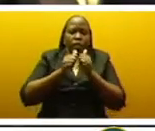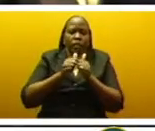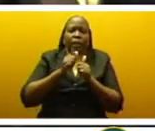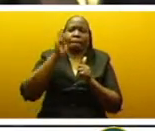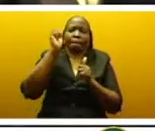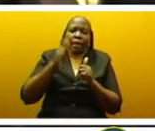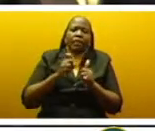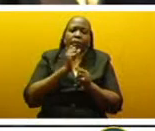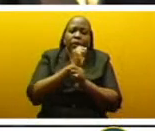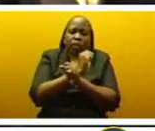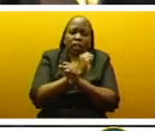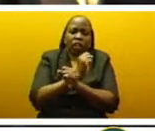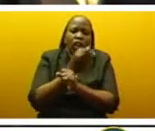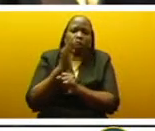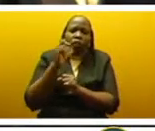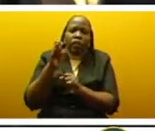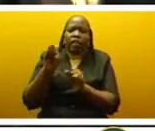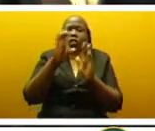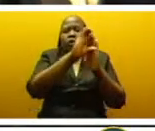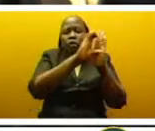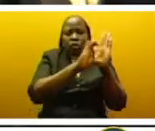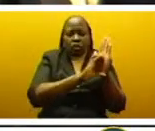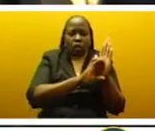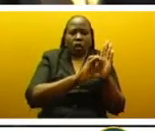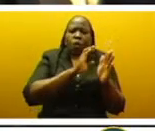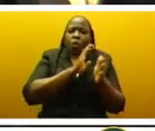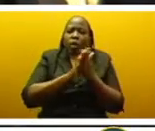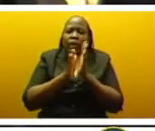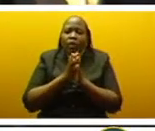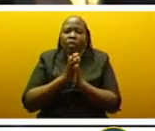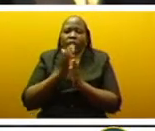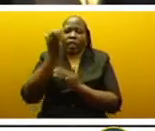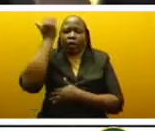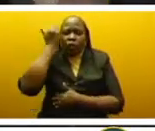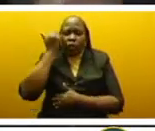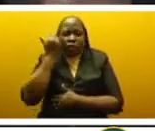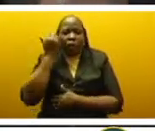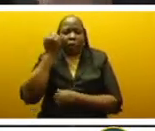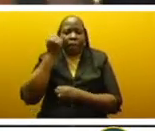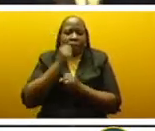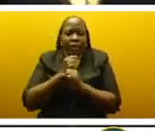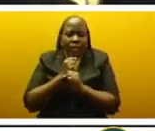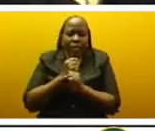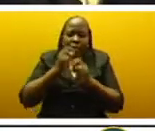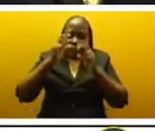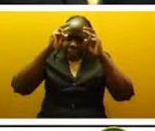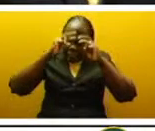of the Constitution, without the court making some interventions, it still be